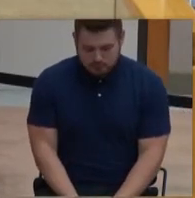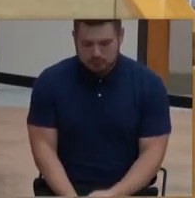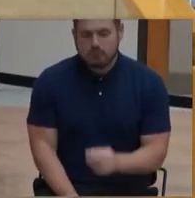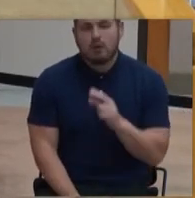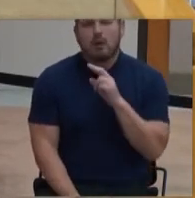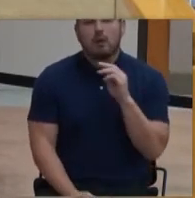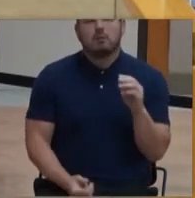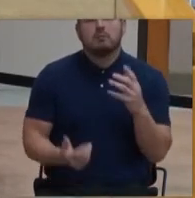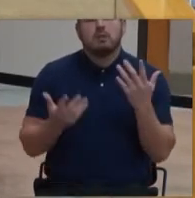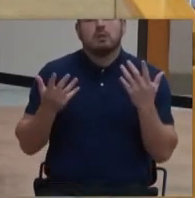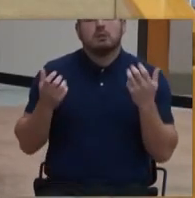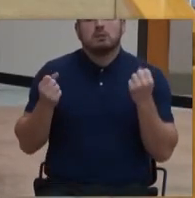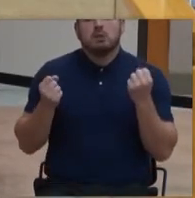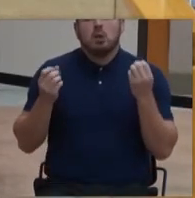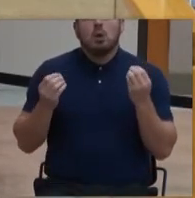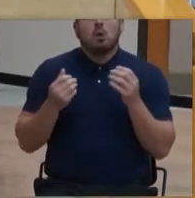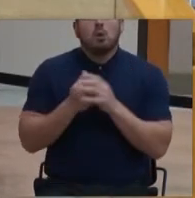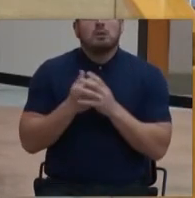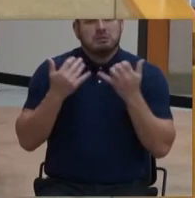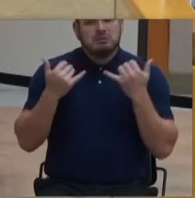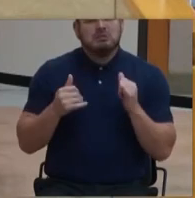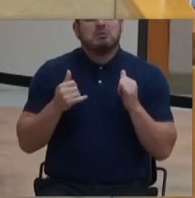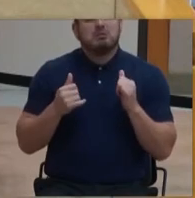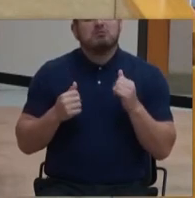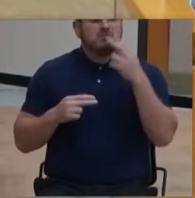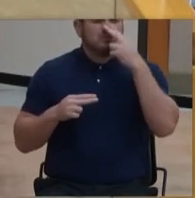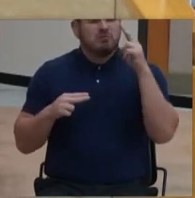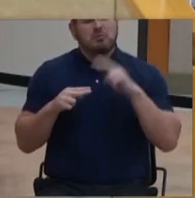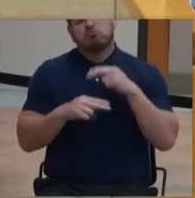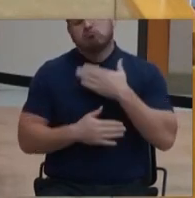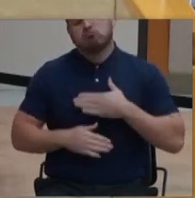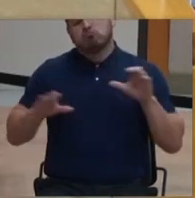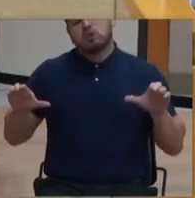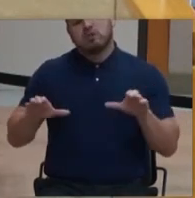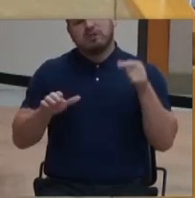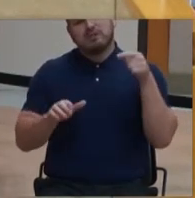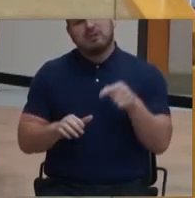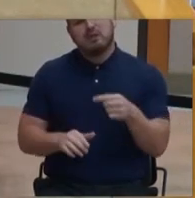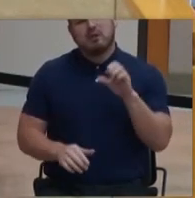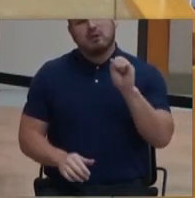So nonetheless, we still had the fun activities here at Segerstrom.